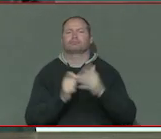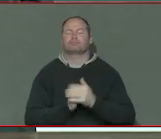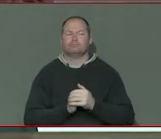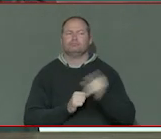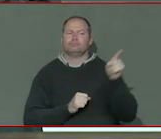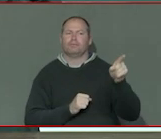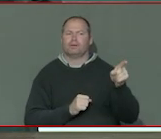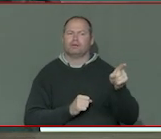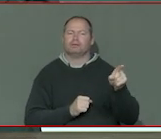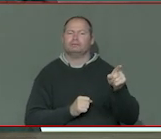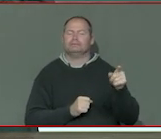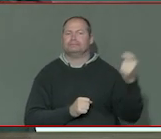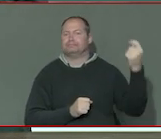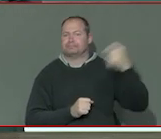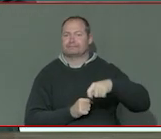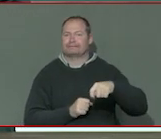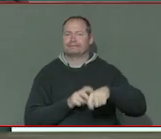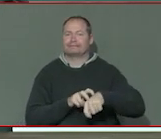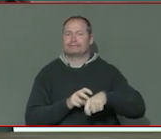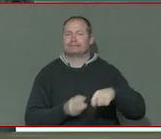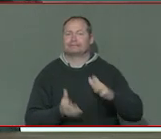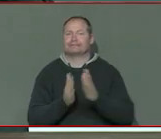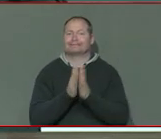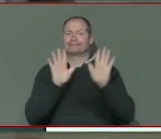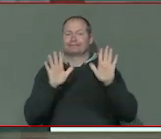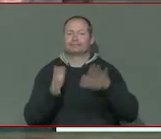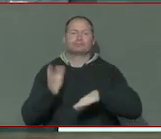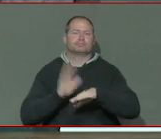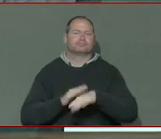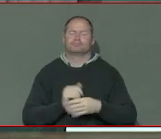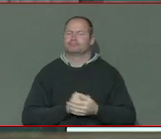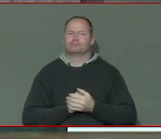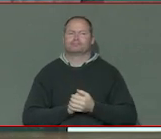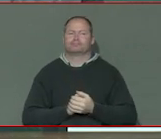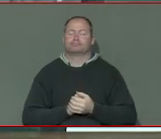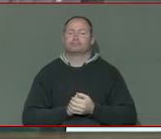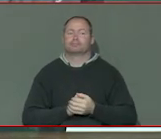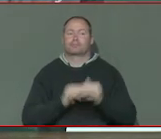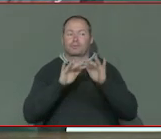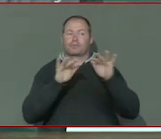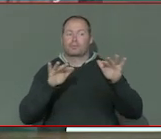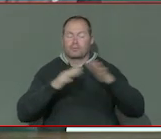cannot owe you more than 10,000. Will all the people have the same limit?